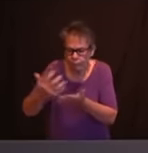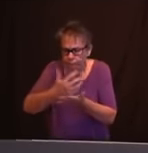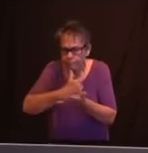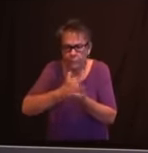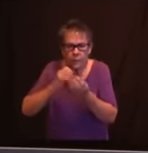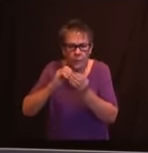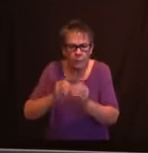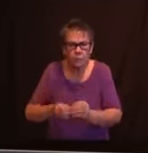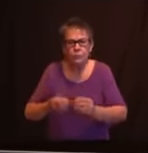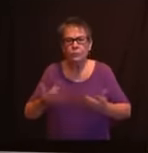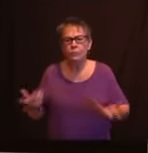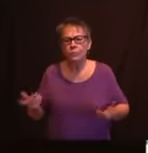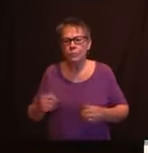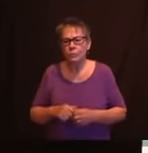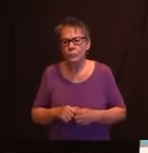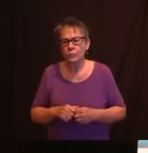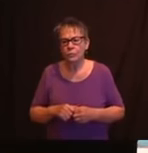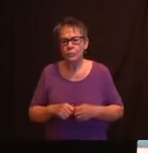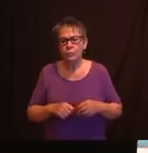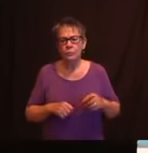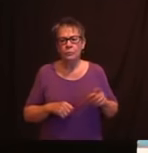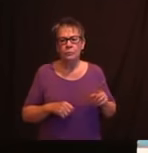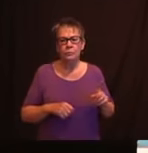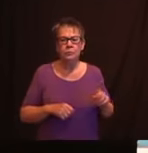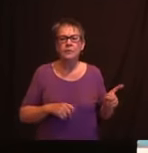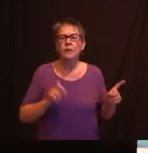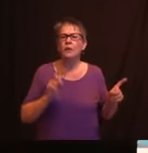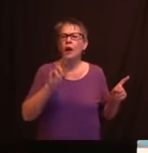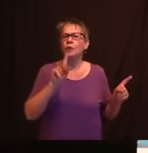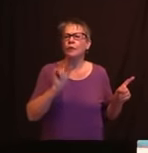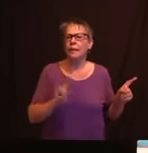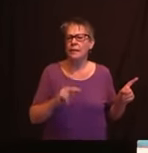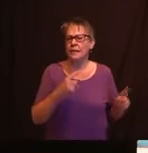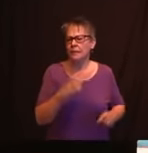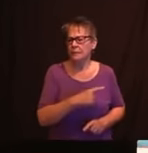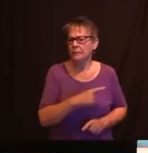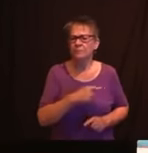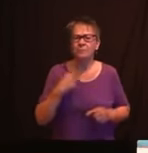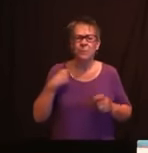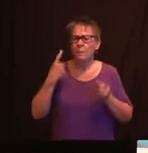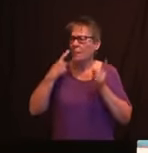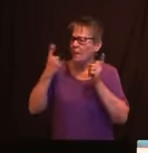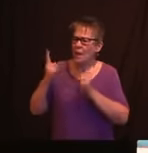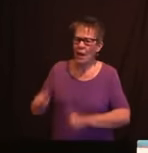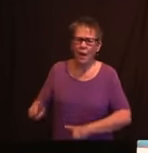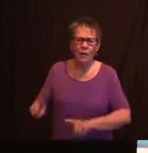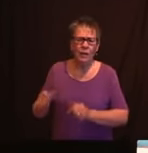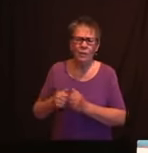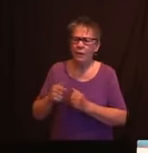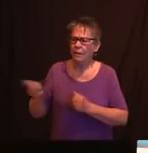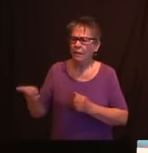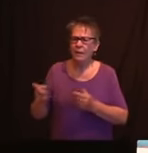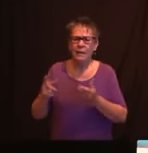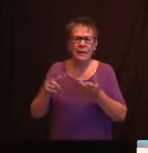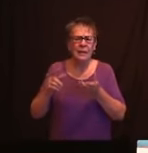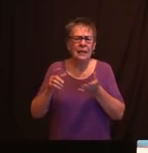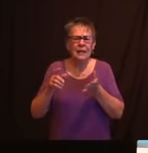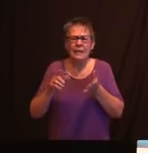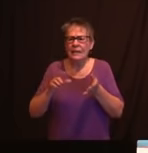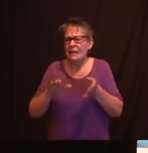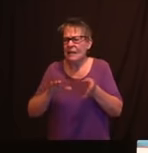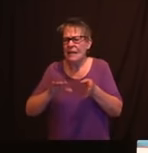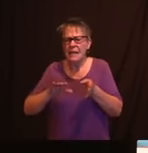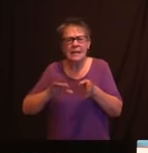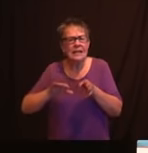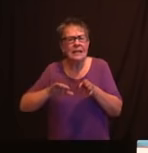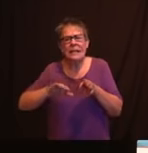death reporting is definitely something that is going to be underestimated on top of probably our overarching case count as well. We are